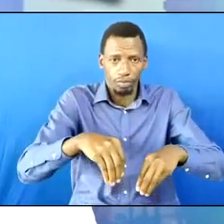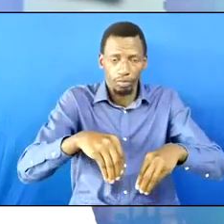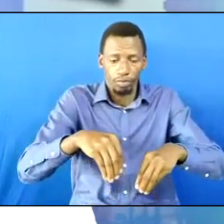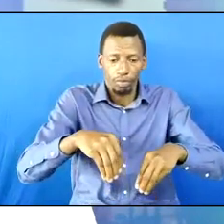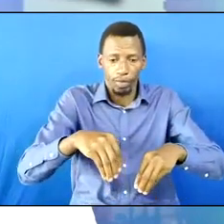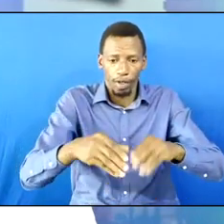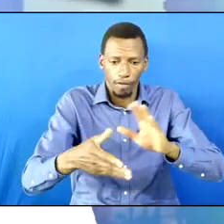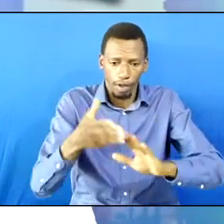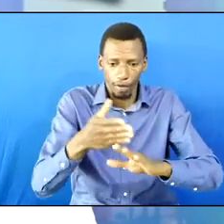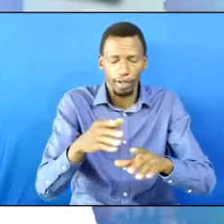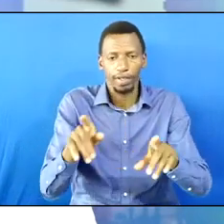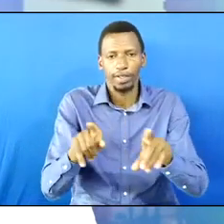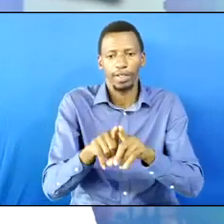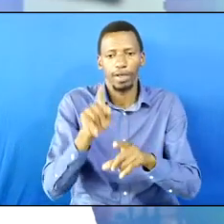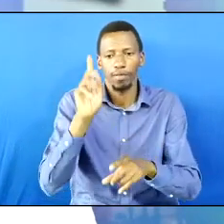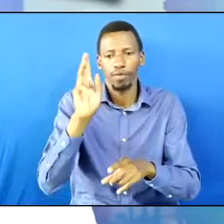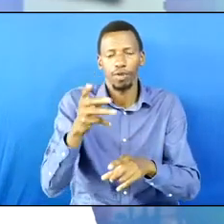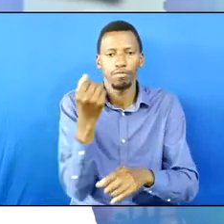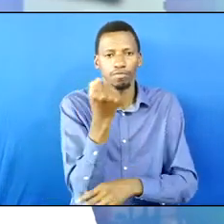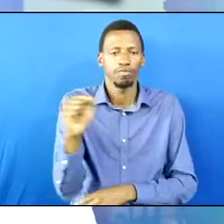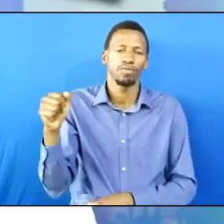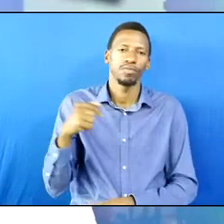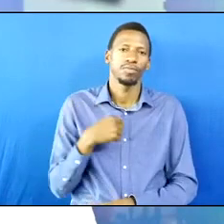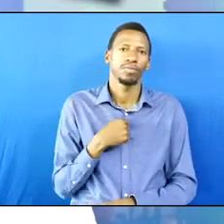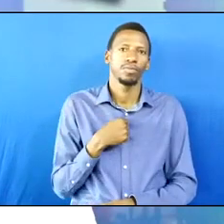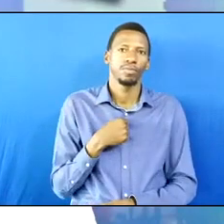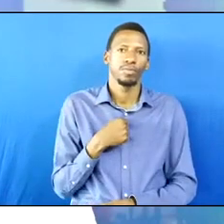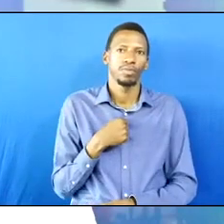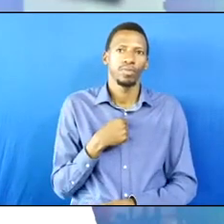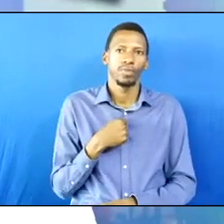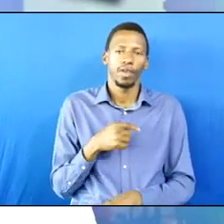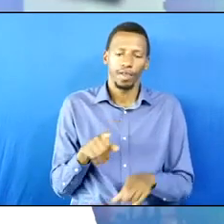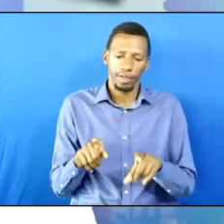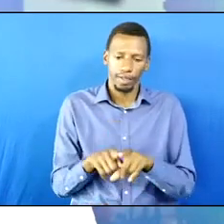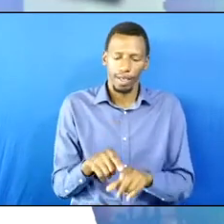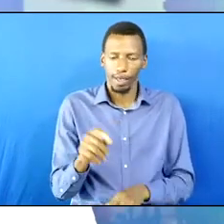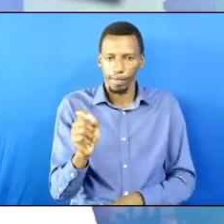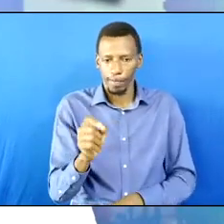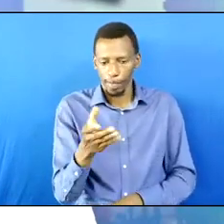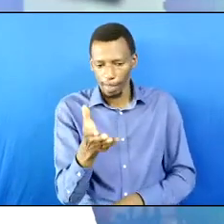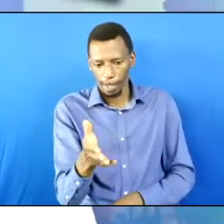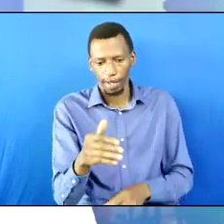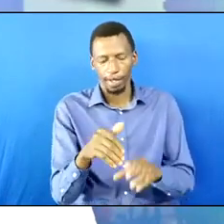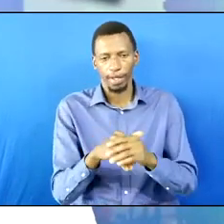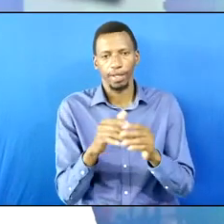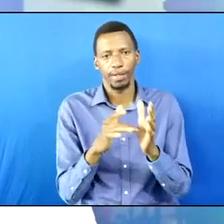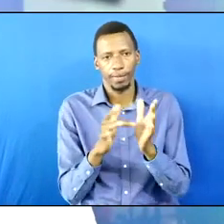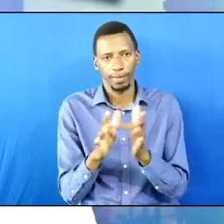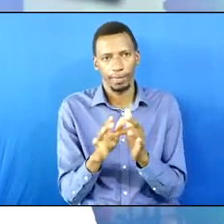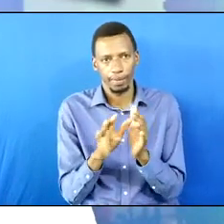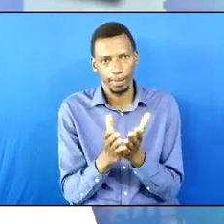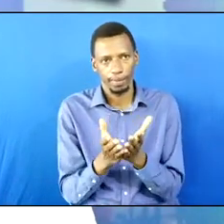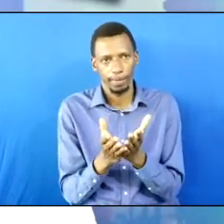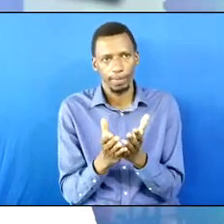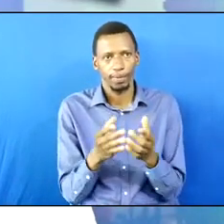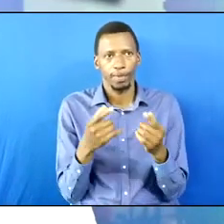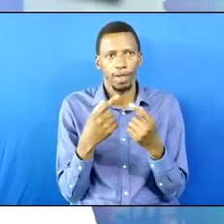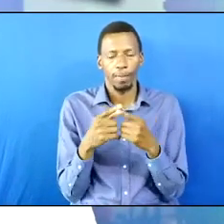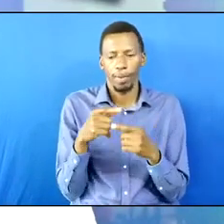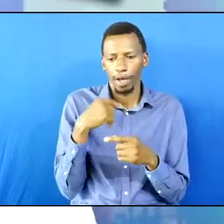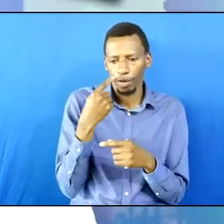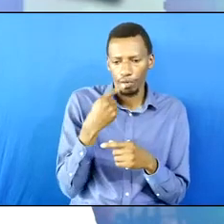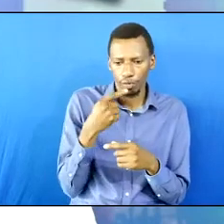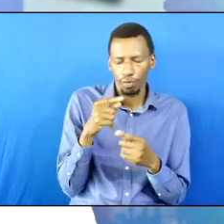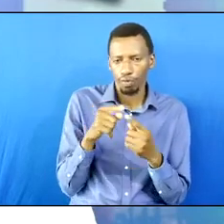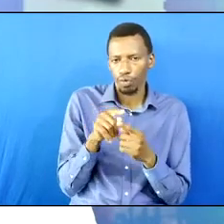shall betray me. The Son of Man goeth as it is written of him. But woe unto